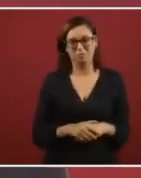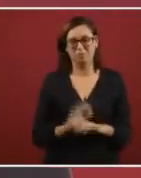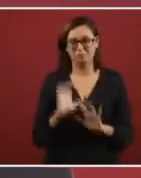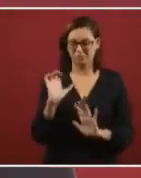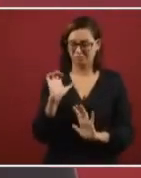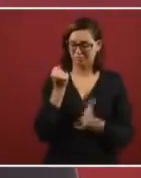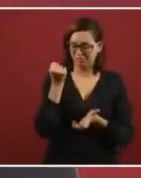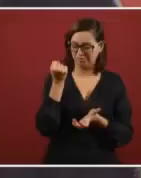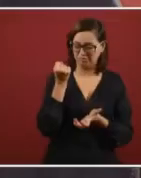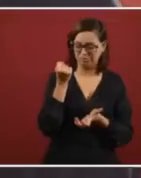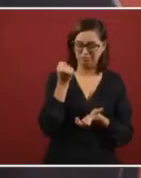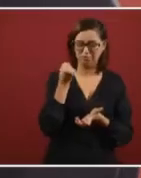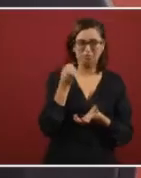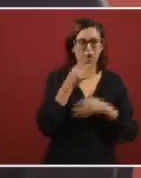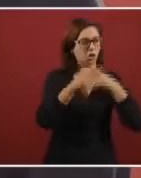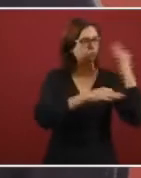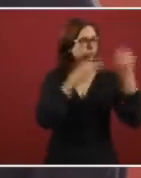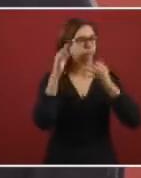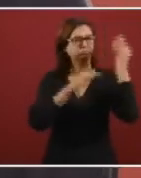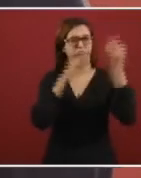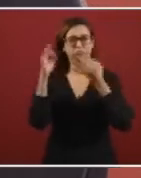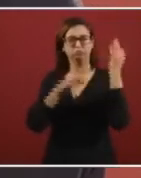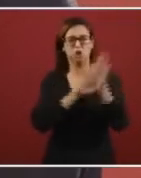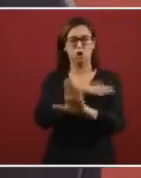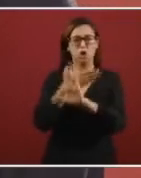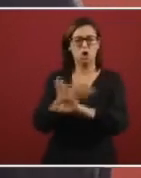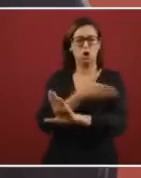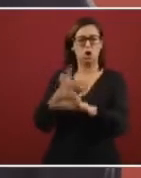It even costs money out of the budget for their